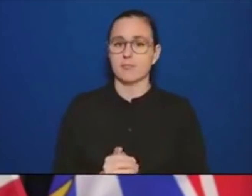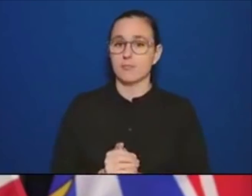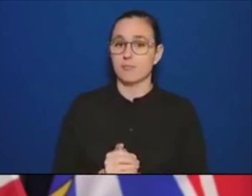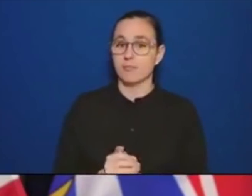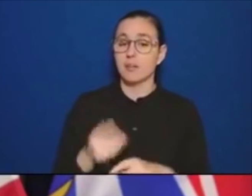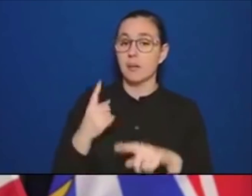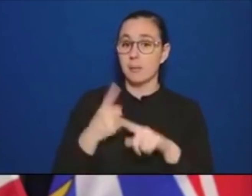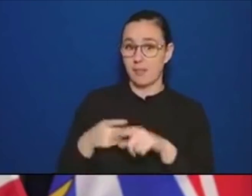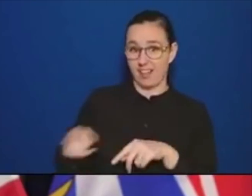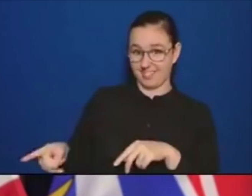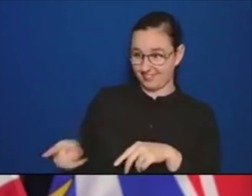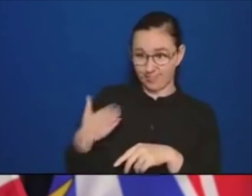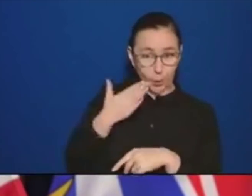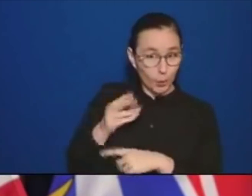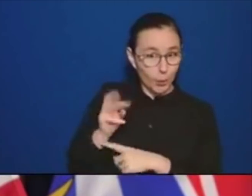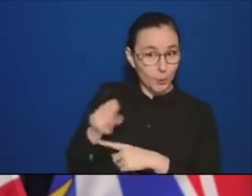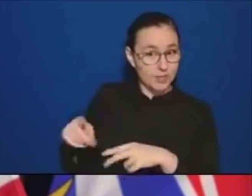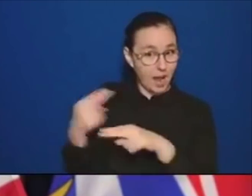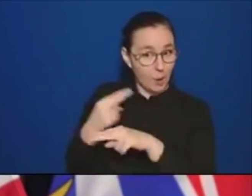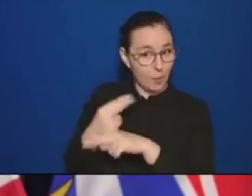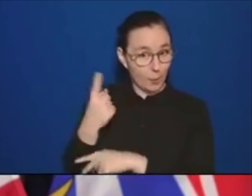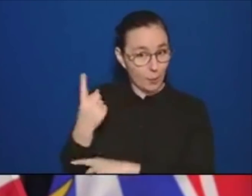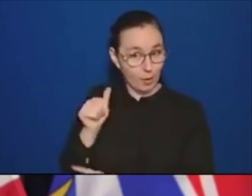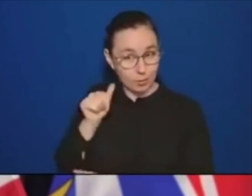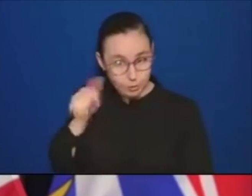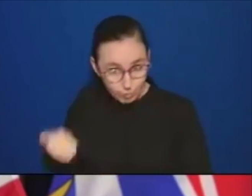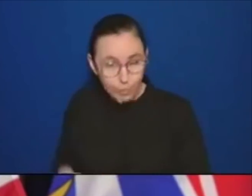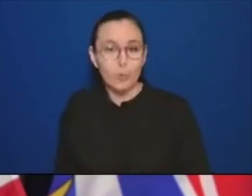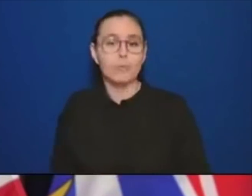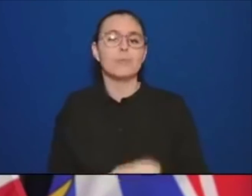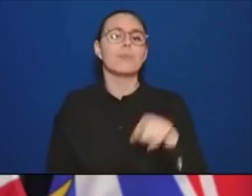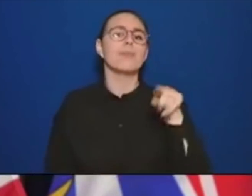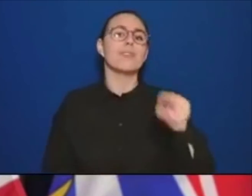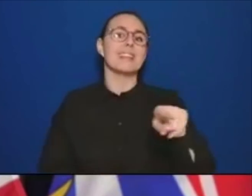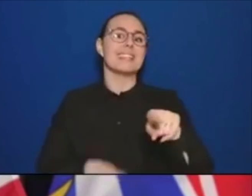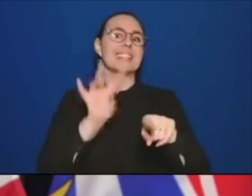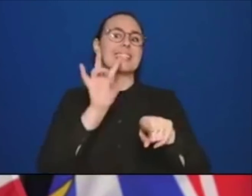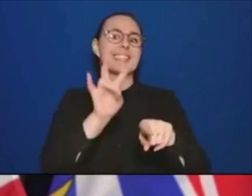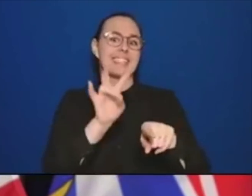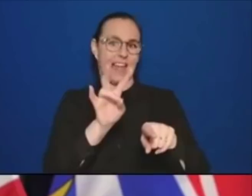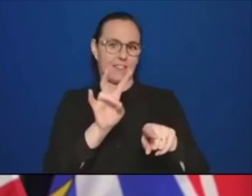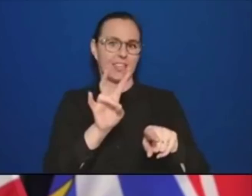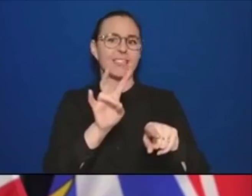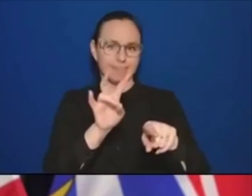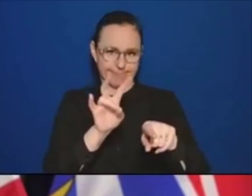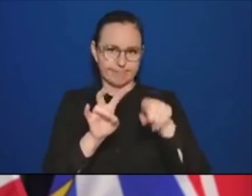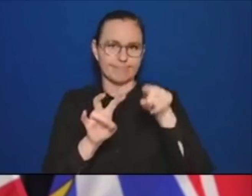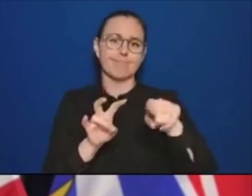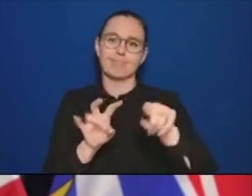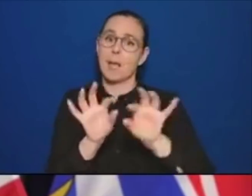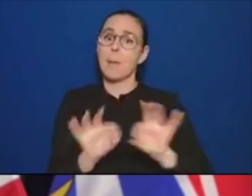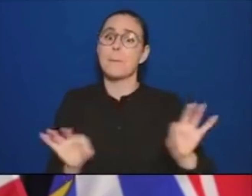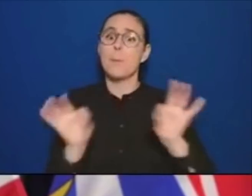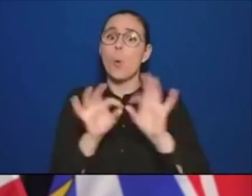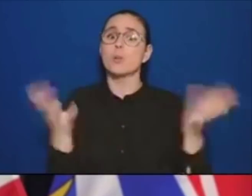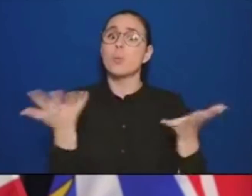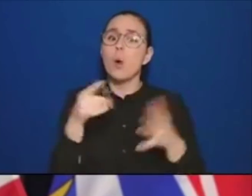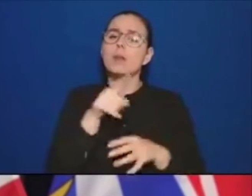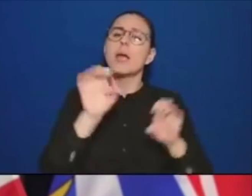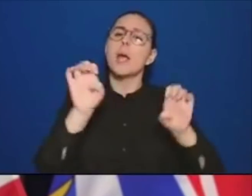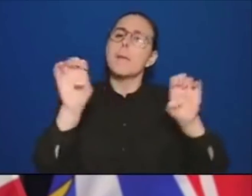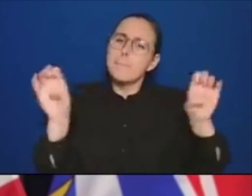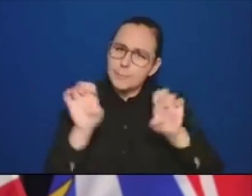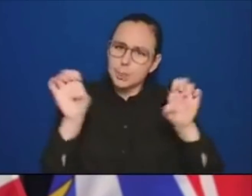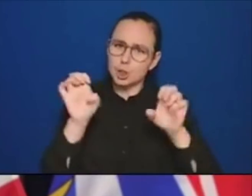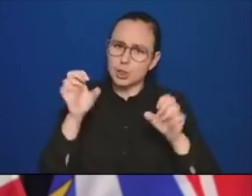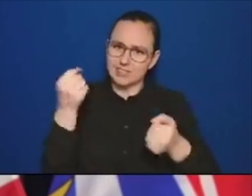have restrictions with a focus on essential vehicle travel. And until we have a full understanding of how Highway 1 will